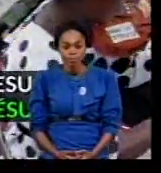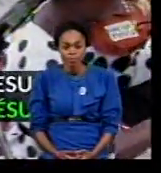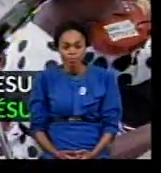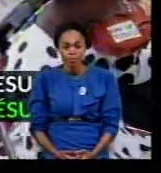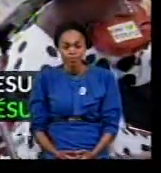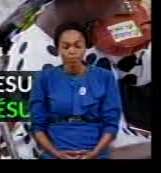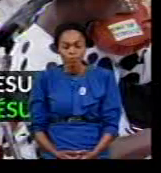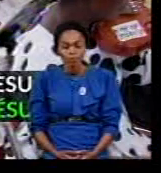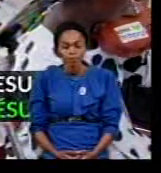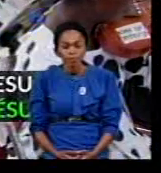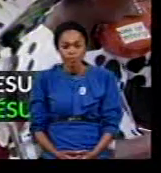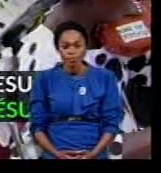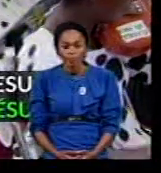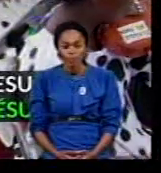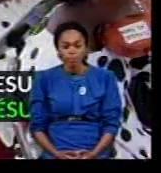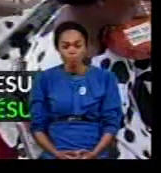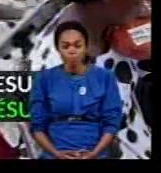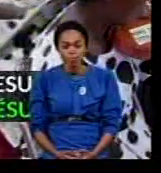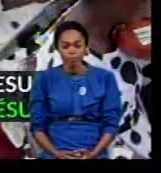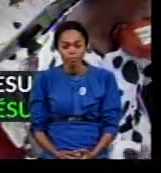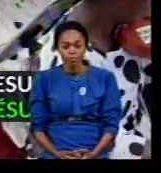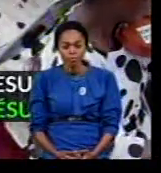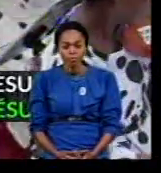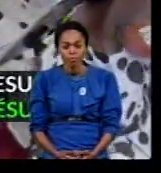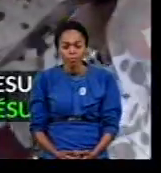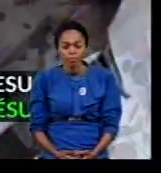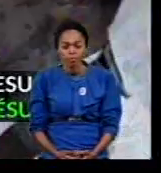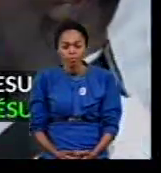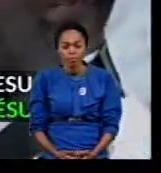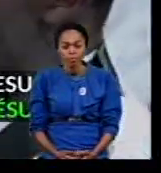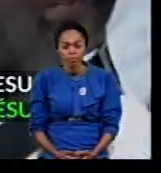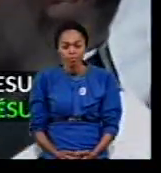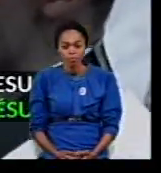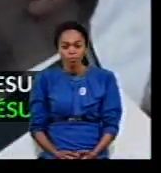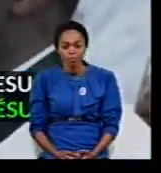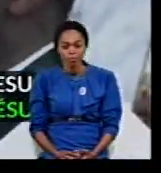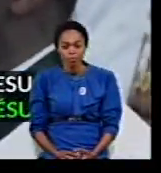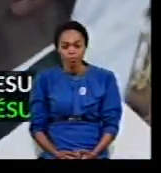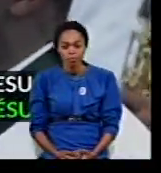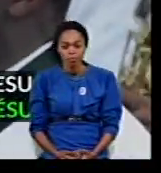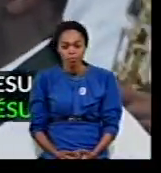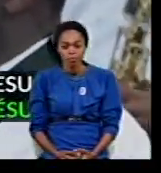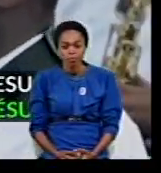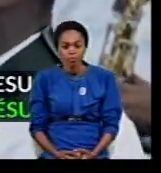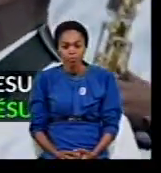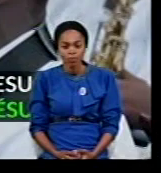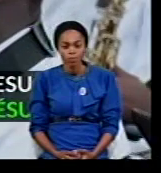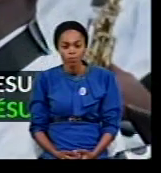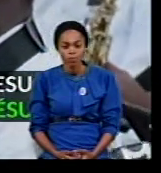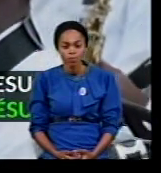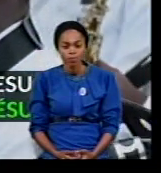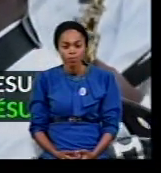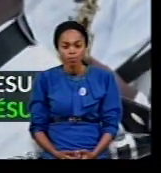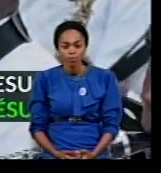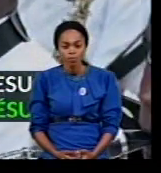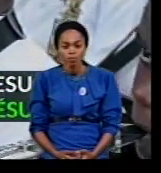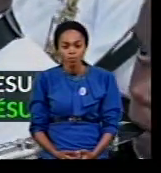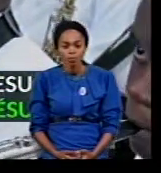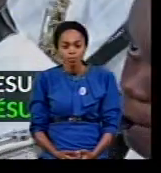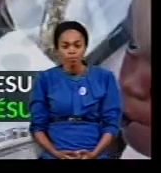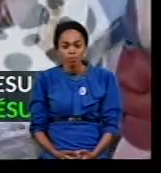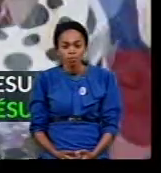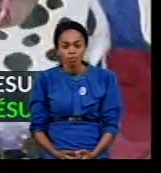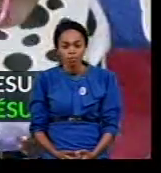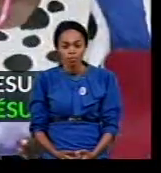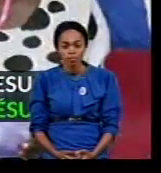only then will I know that this is what we are going to do. And that's like Thomas. And all the other disciples, when